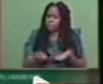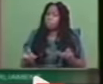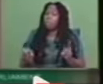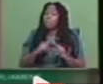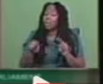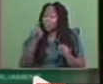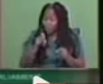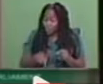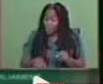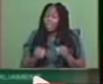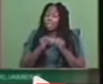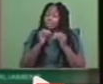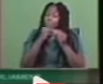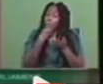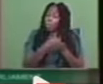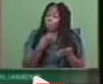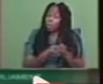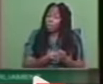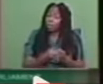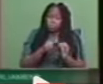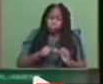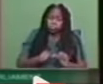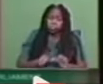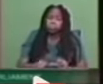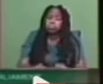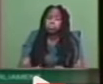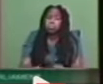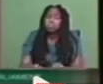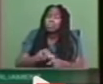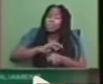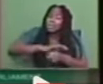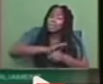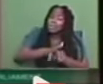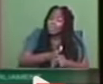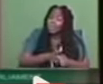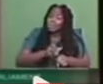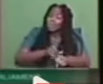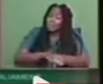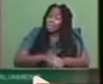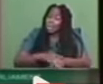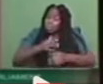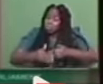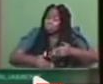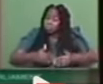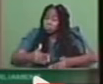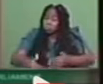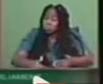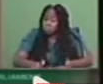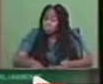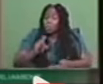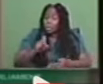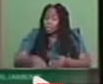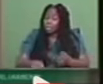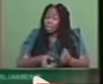spent on the social safety net exclusively and was in addition to expenditure previously budgeted.